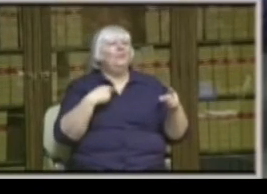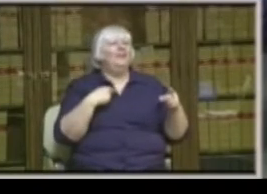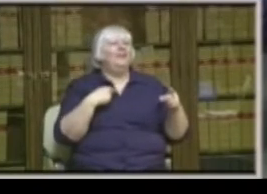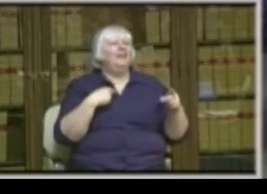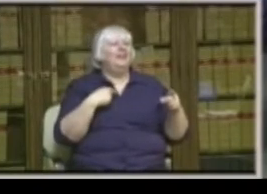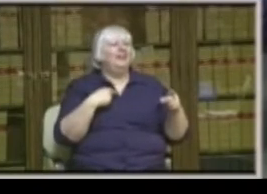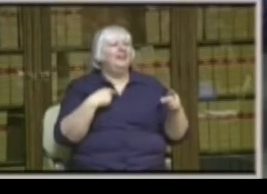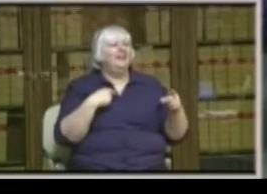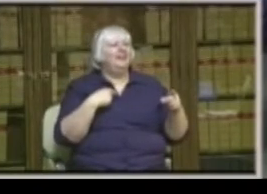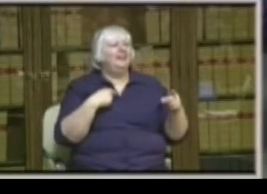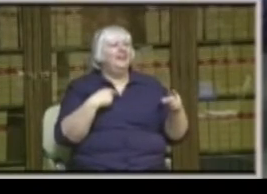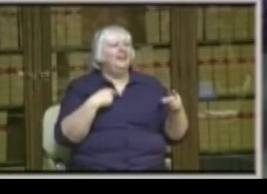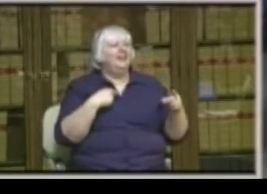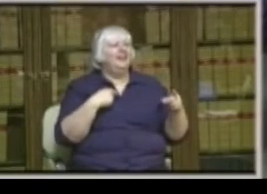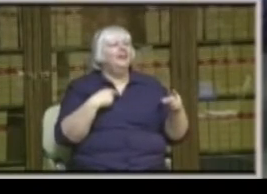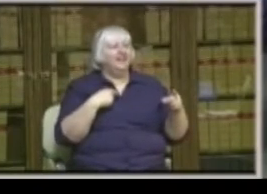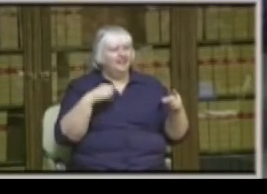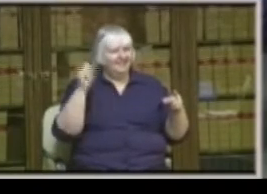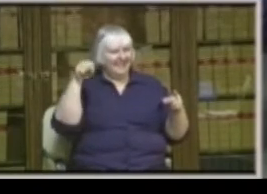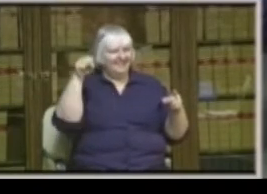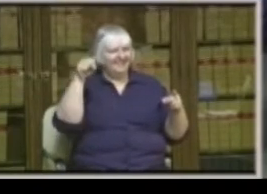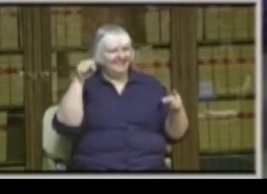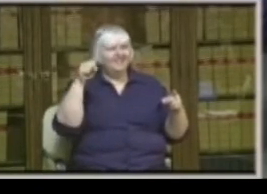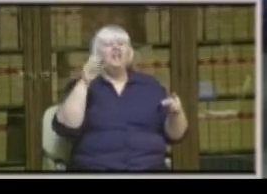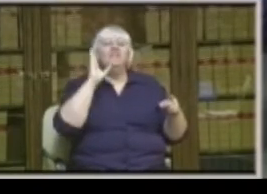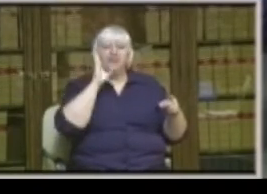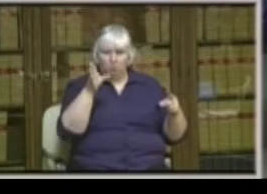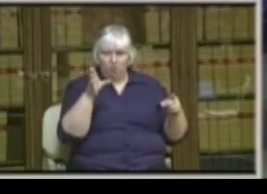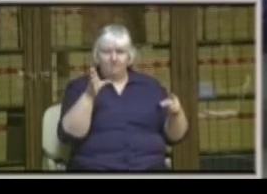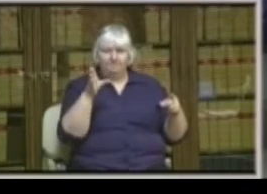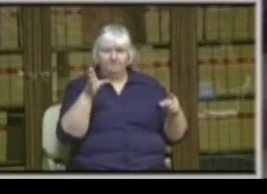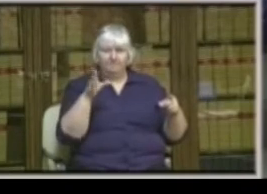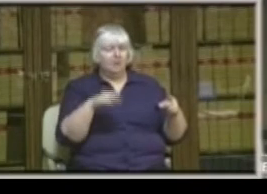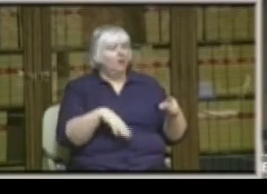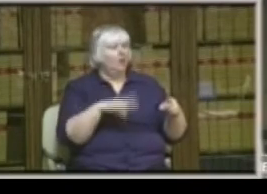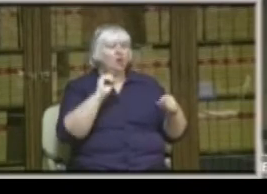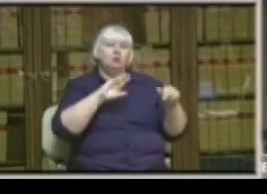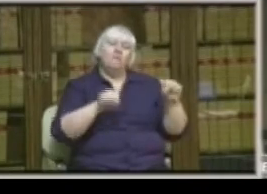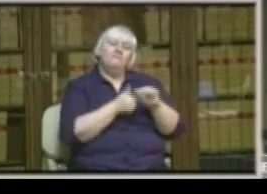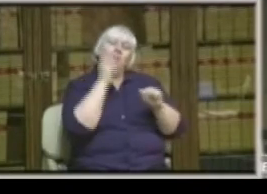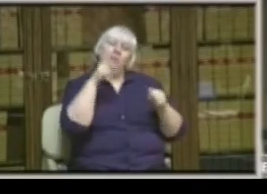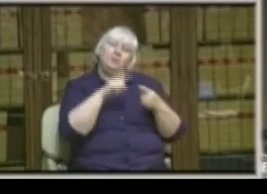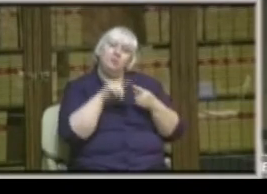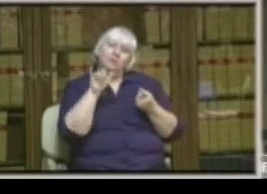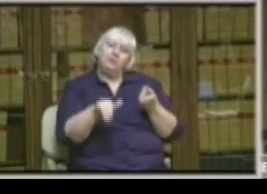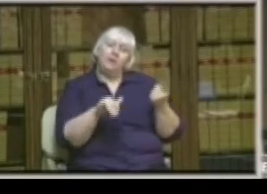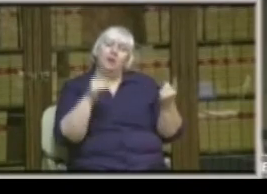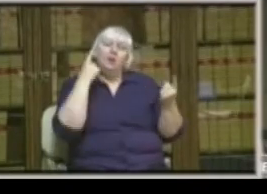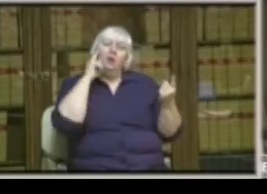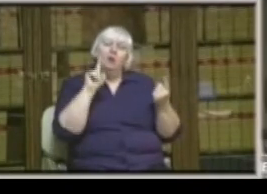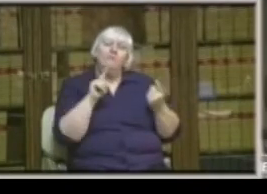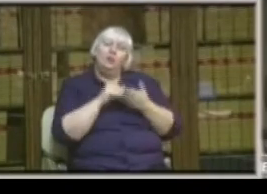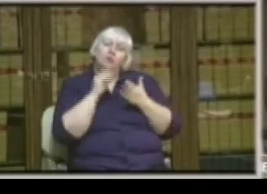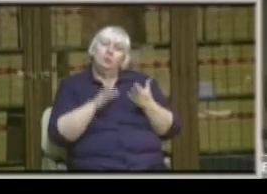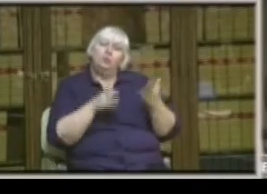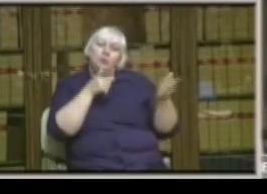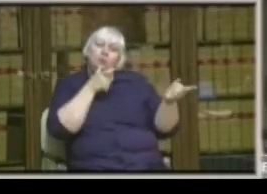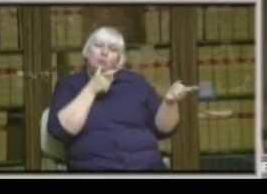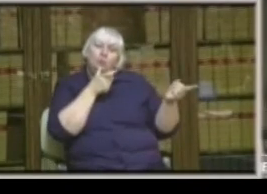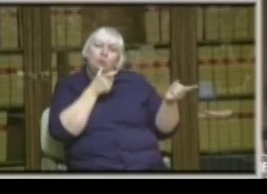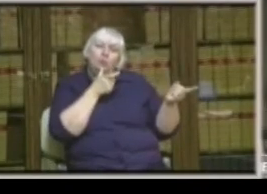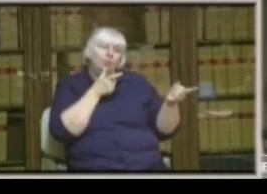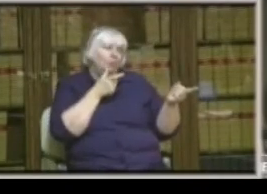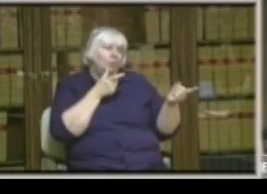looking at our assessment. Yes. Yes, they would. And I guess the follow-up to that is for a student,